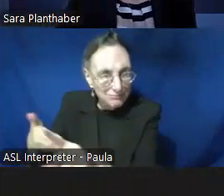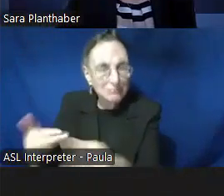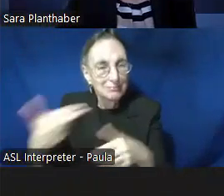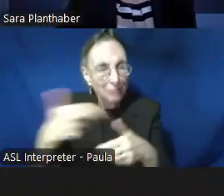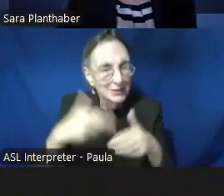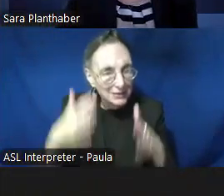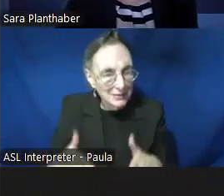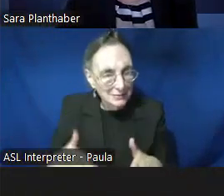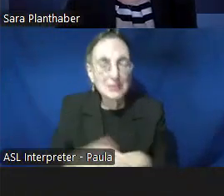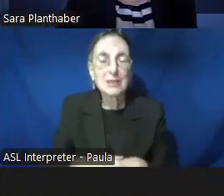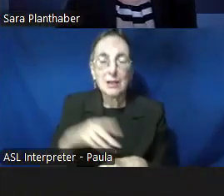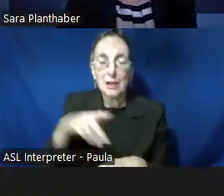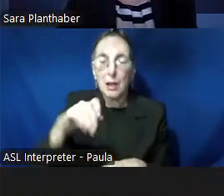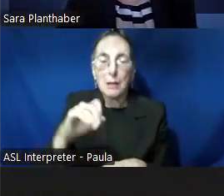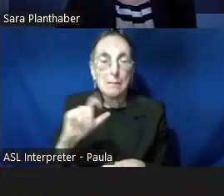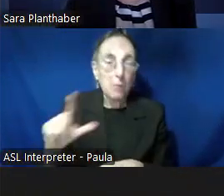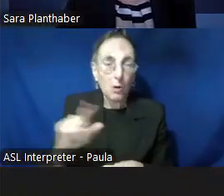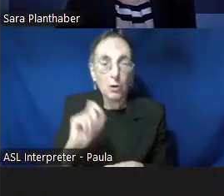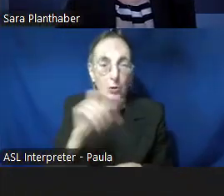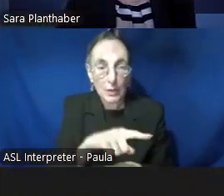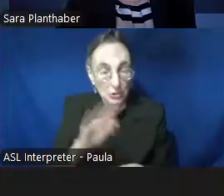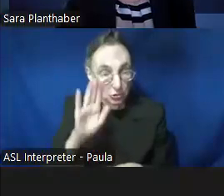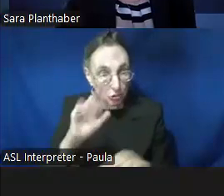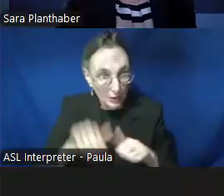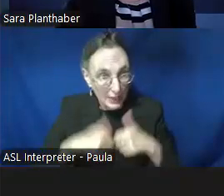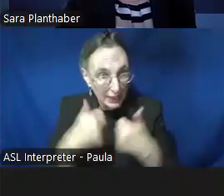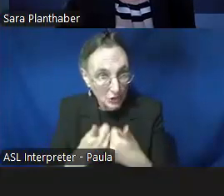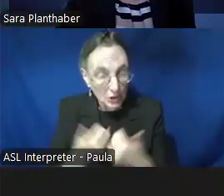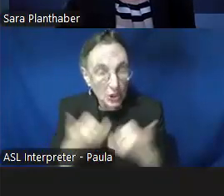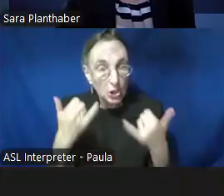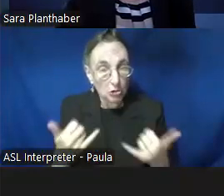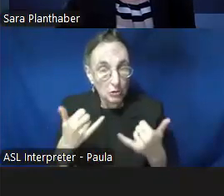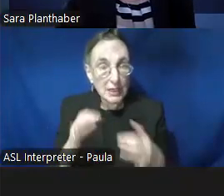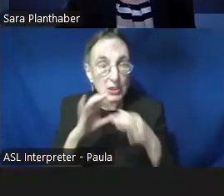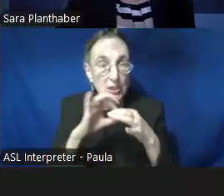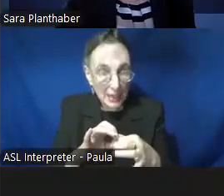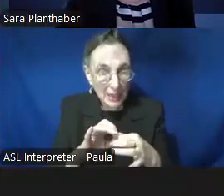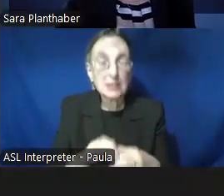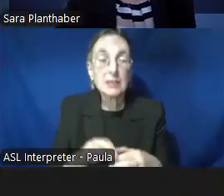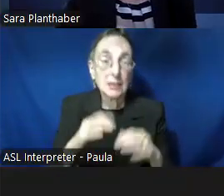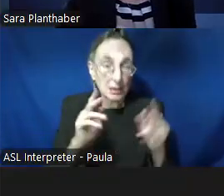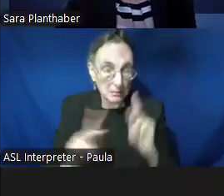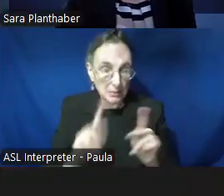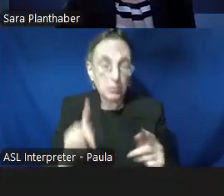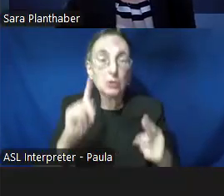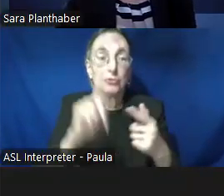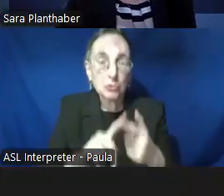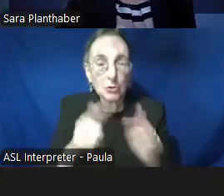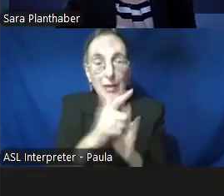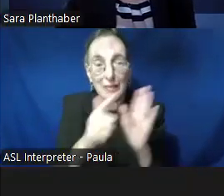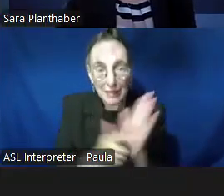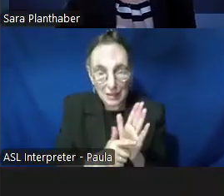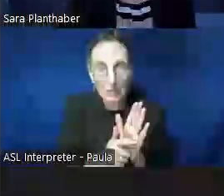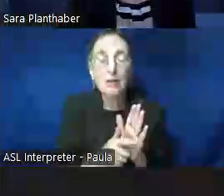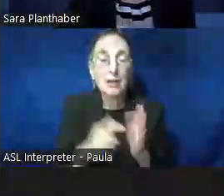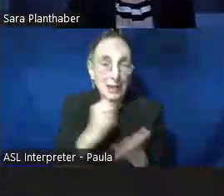The poll question is, does your agency currently connect individuals to legal assistance services? Your options for